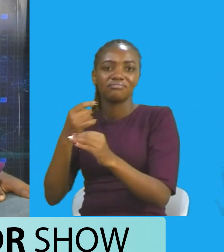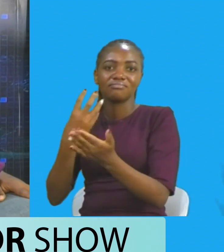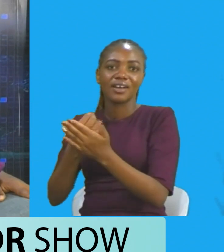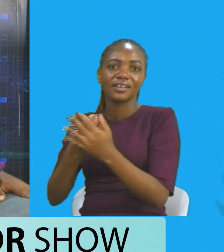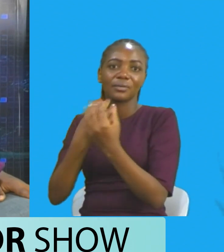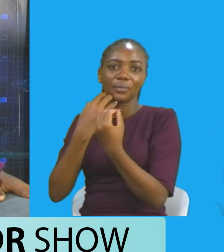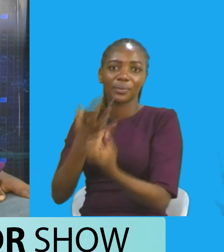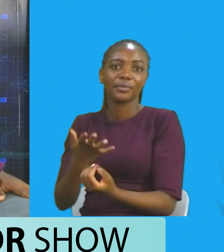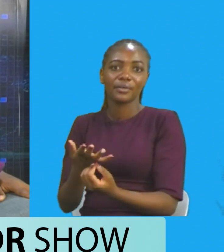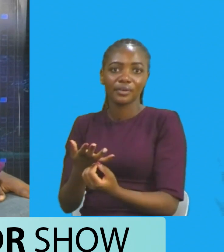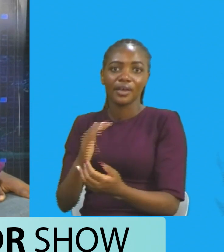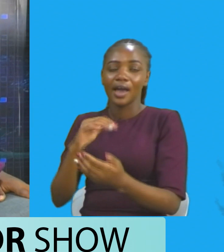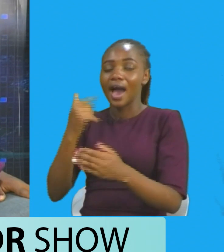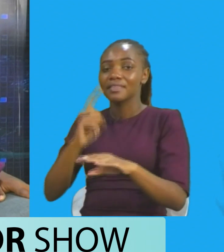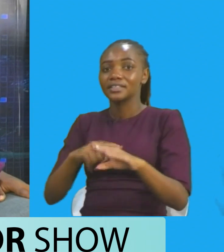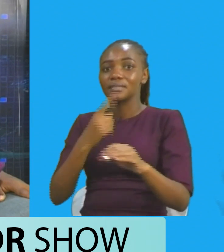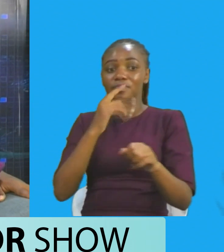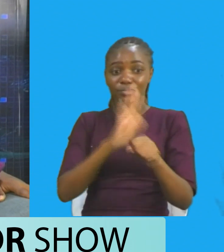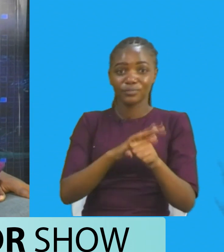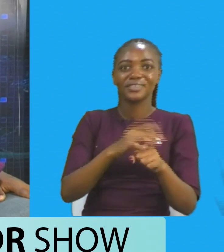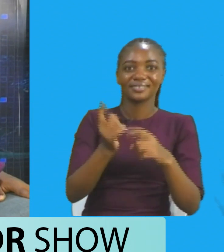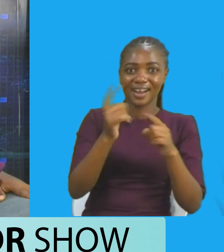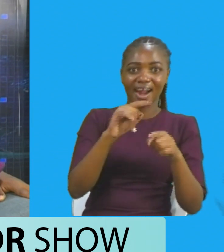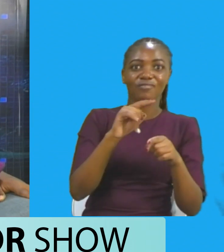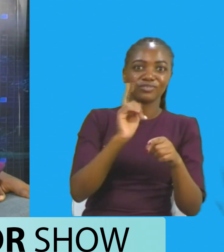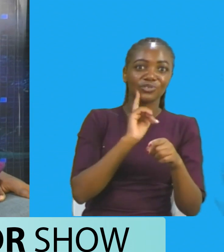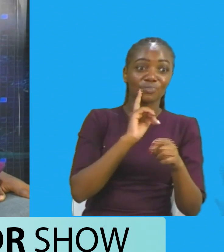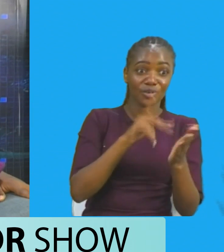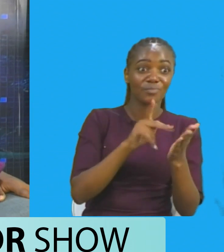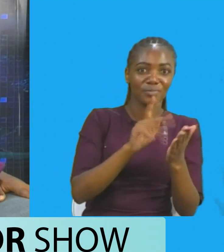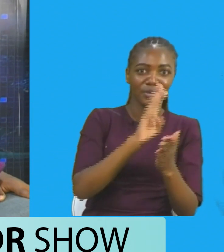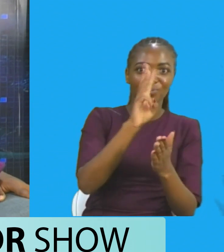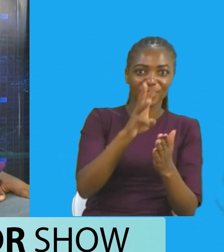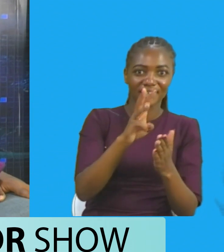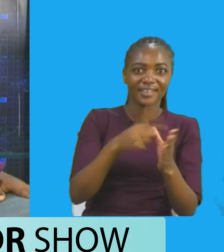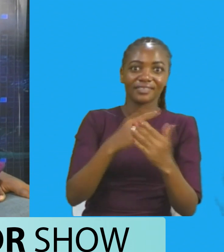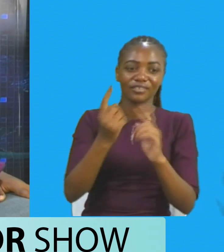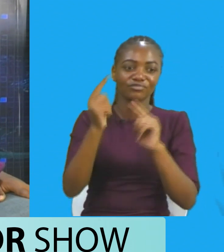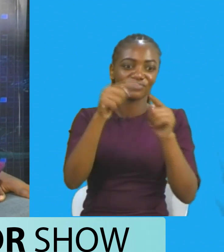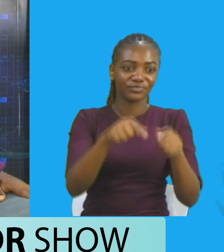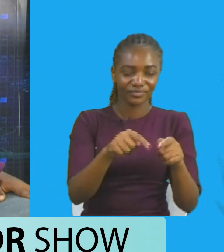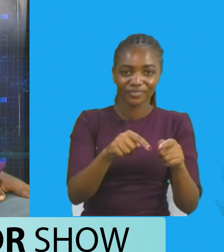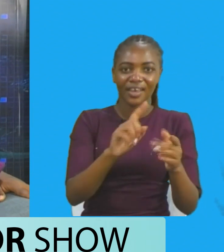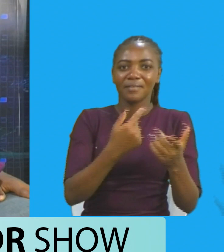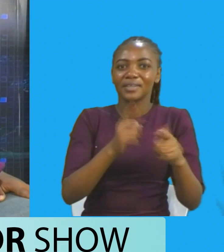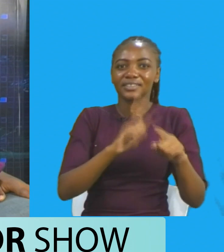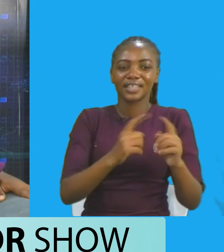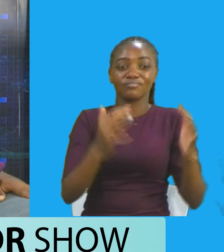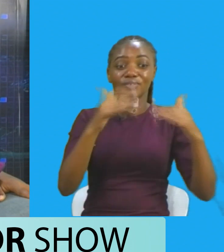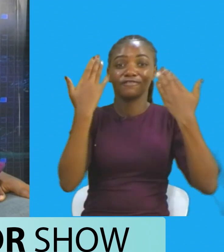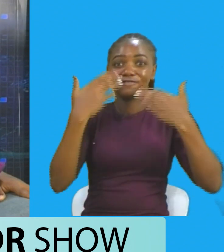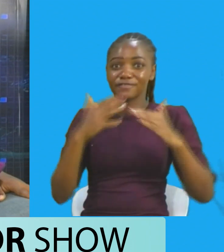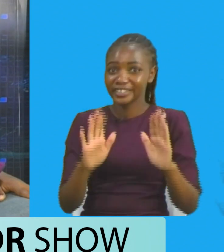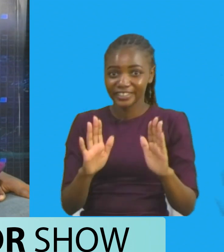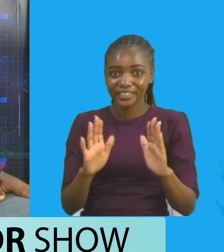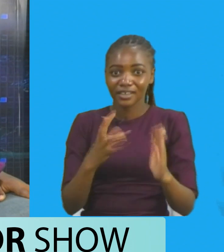told that their payment is the end. But I would prefer somebody telling you that this project has no money in return, that you won't get